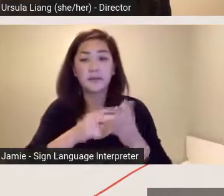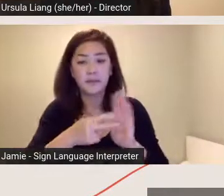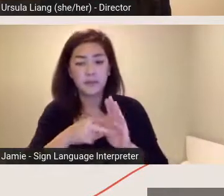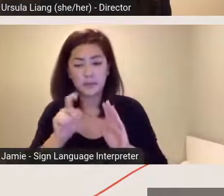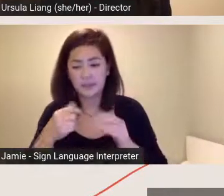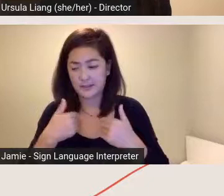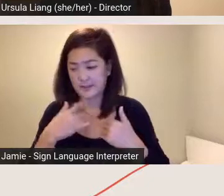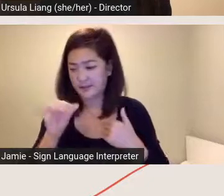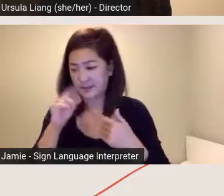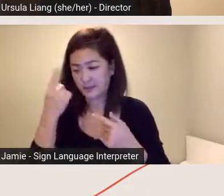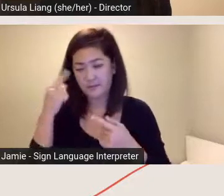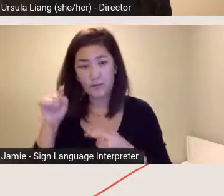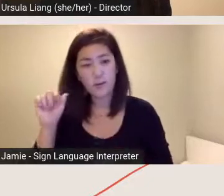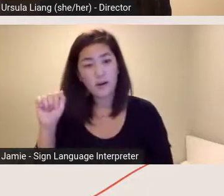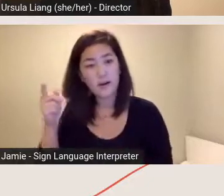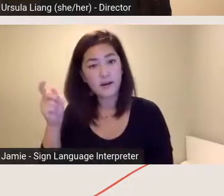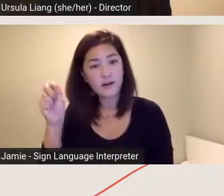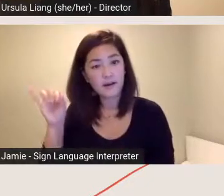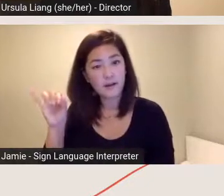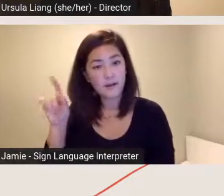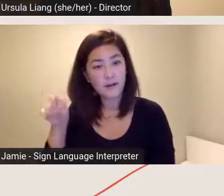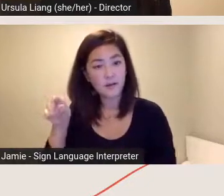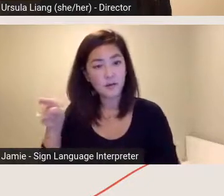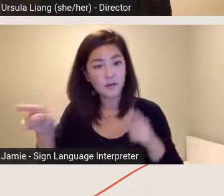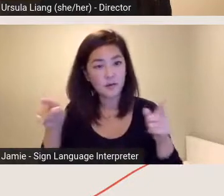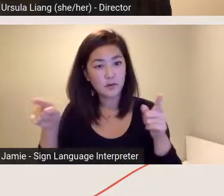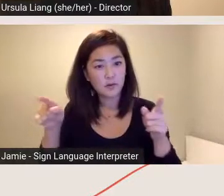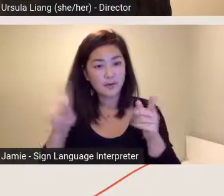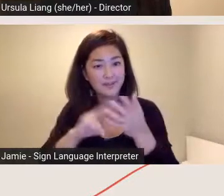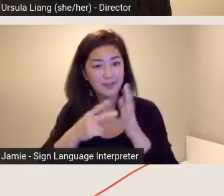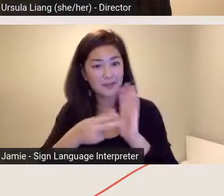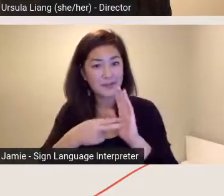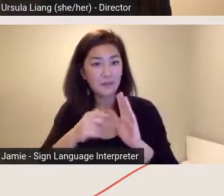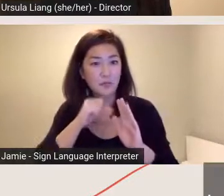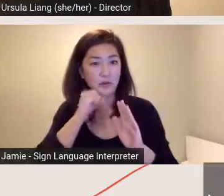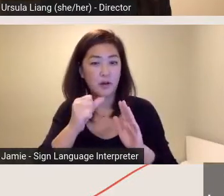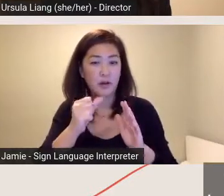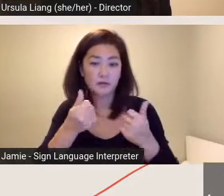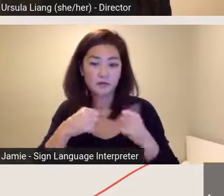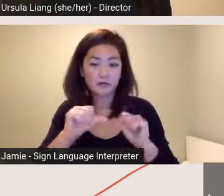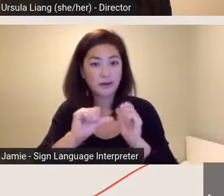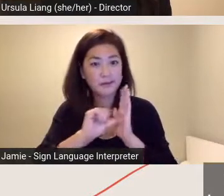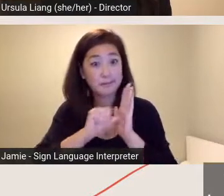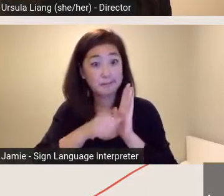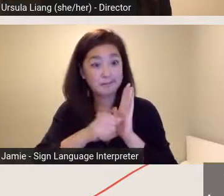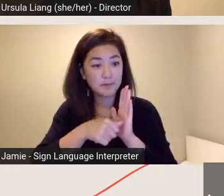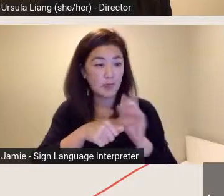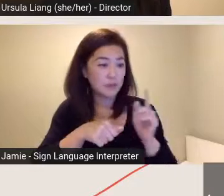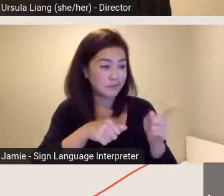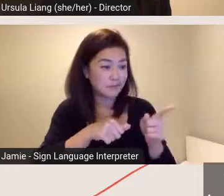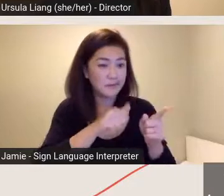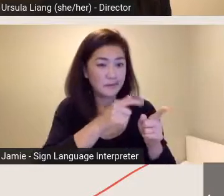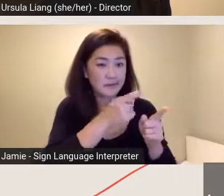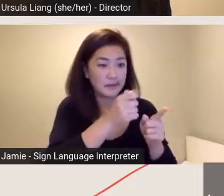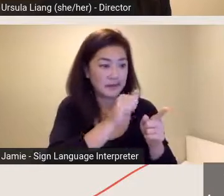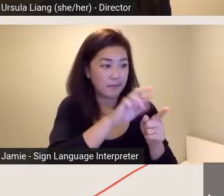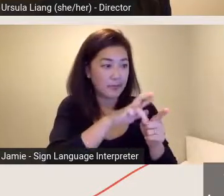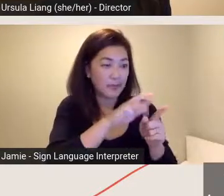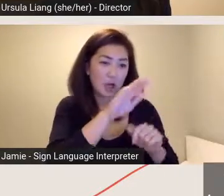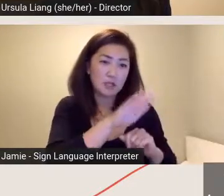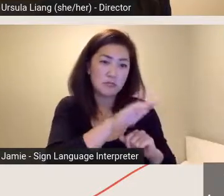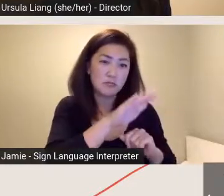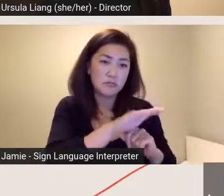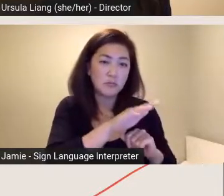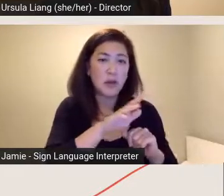thing. So that we're not kind of telling the audience to look at Peter as a child, but look at Akai as like